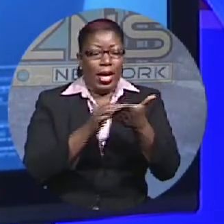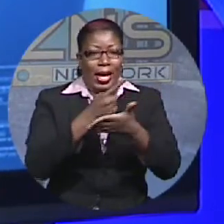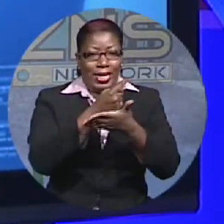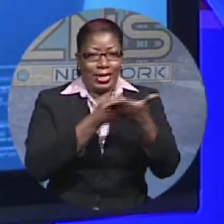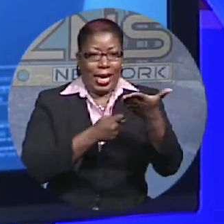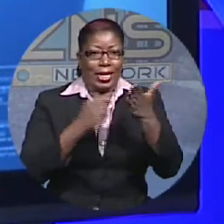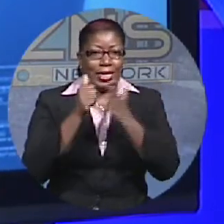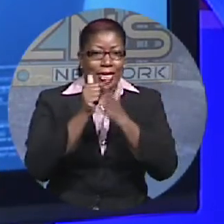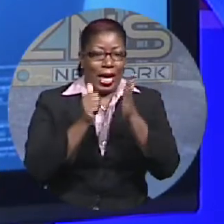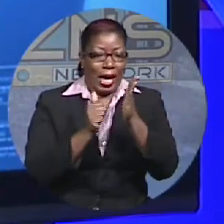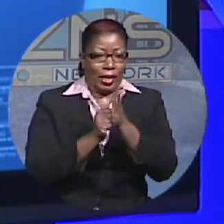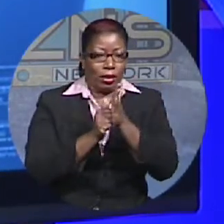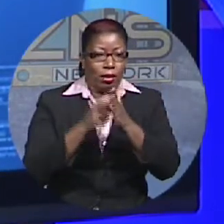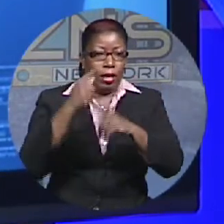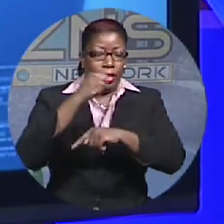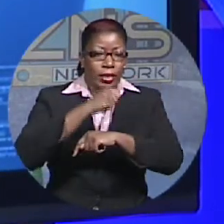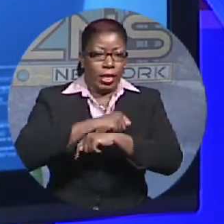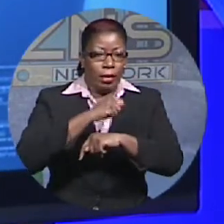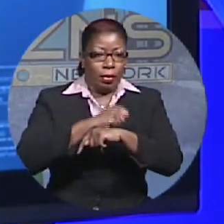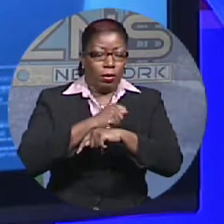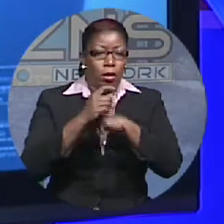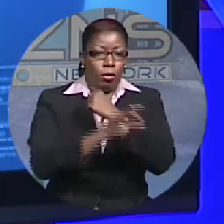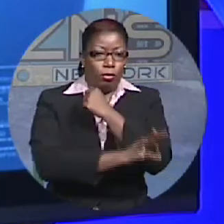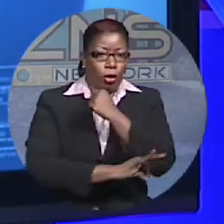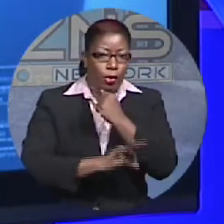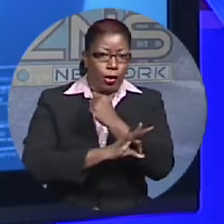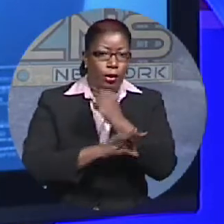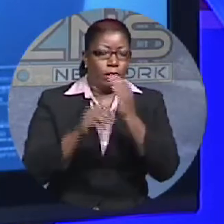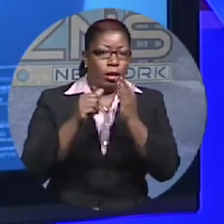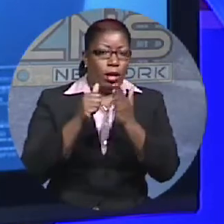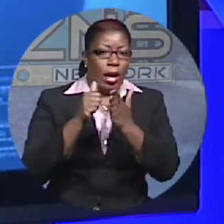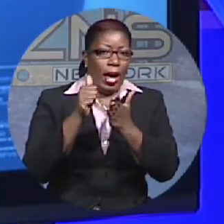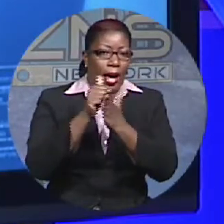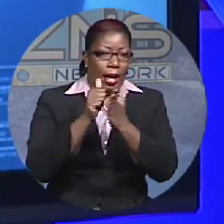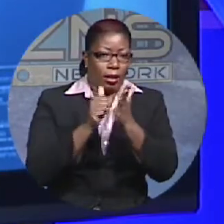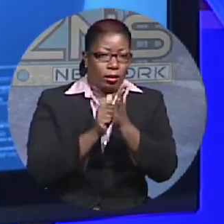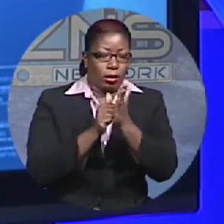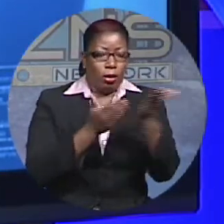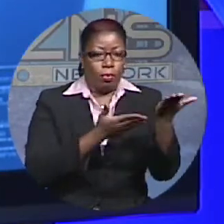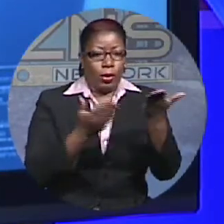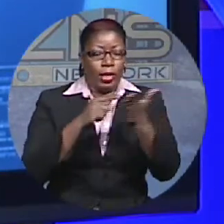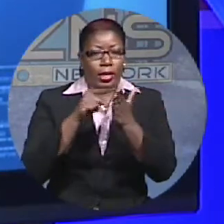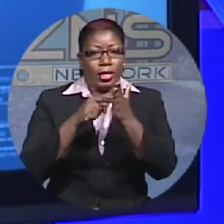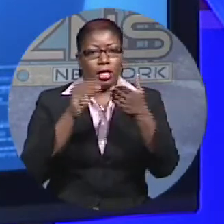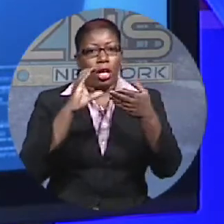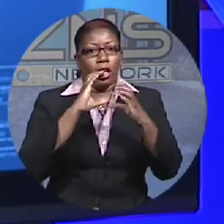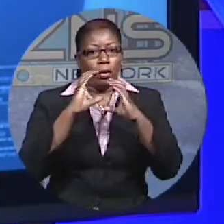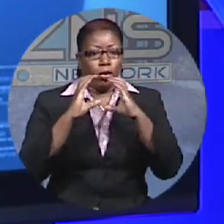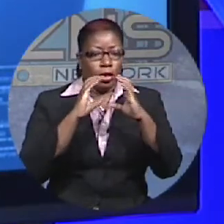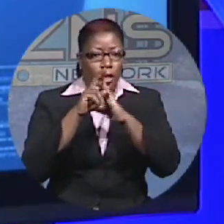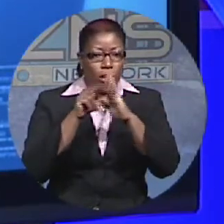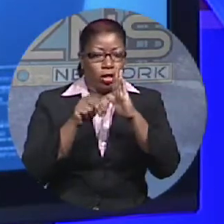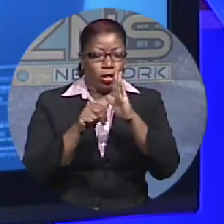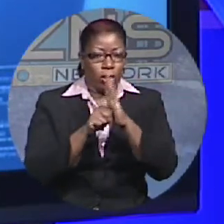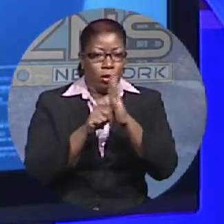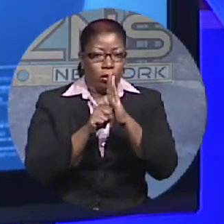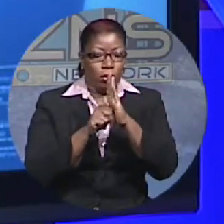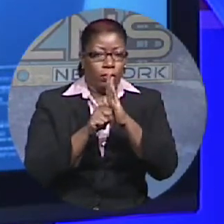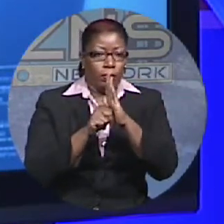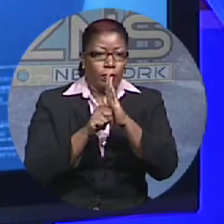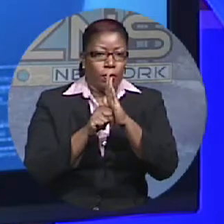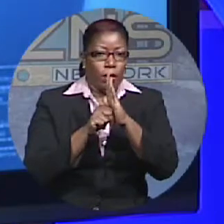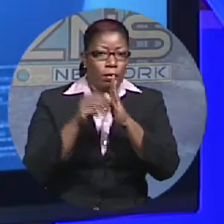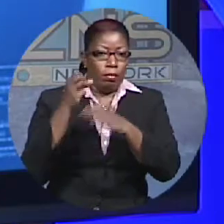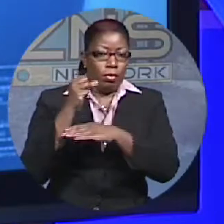Cooperation Act. Also tabled was the Foreign Accounts Tax Compliance Act. Bringing this communication was the Member of Parliament for Elizabeth,